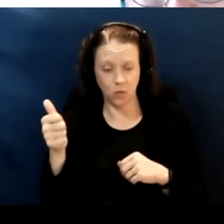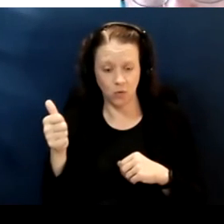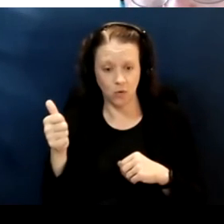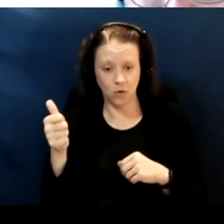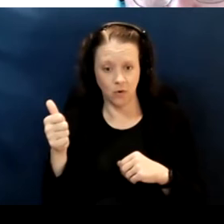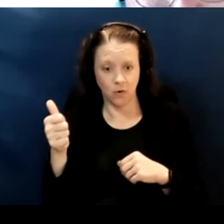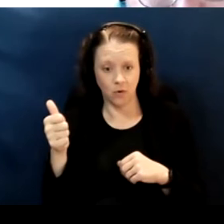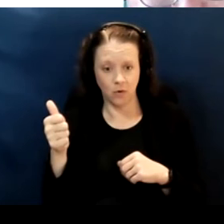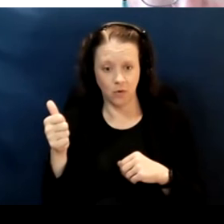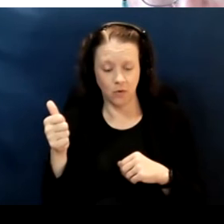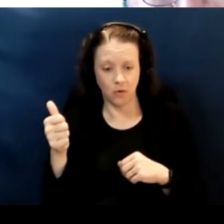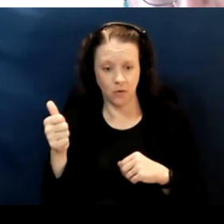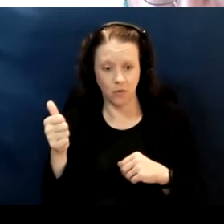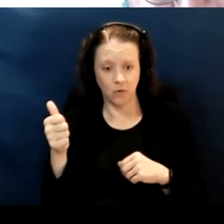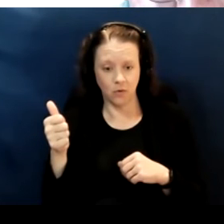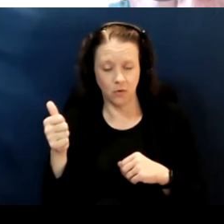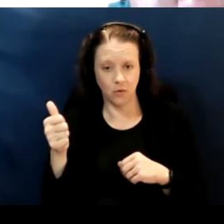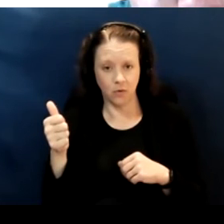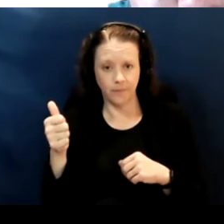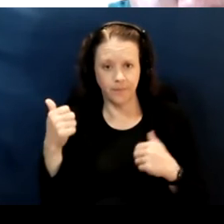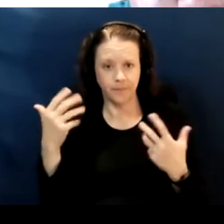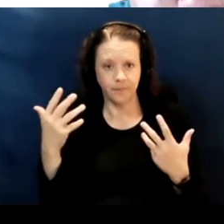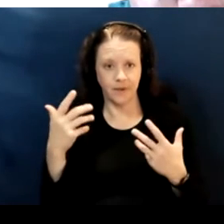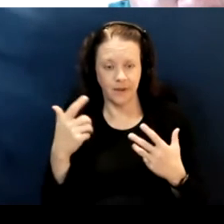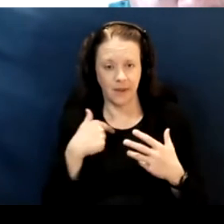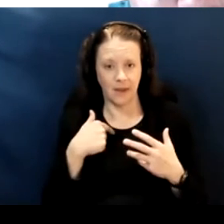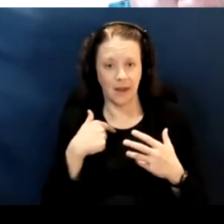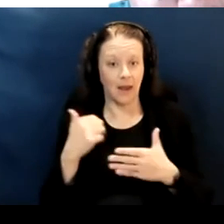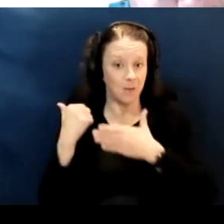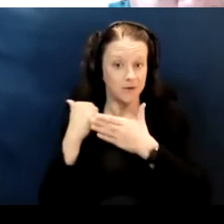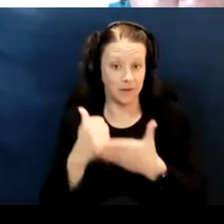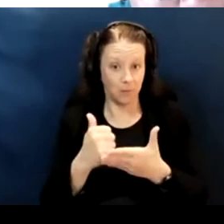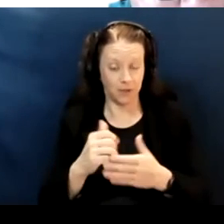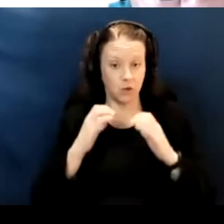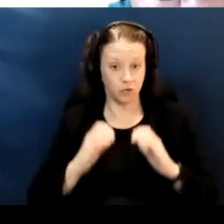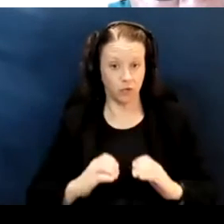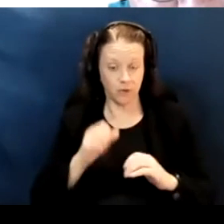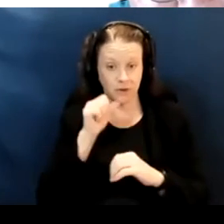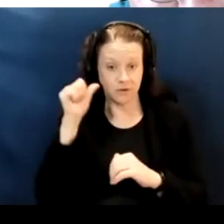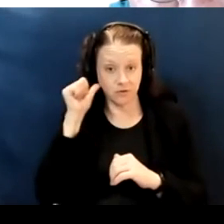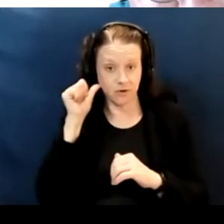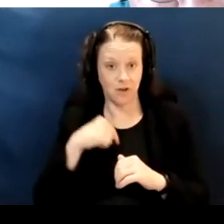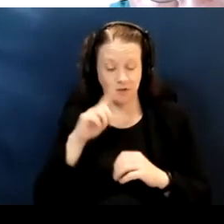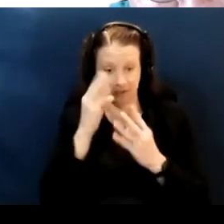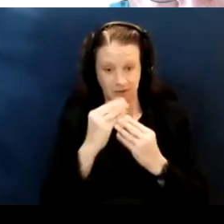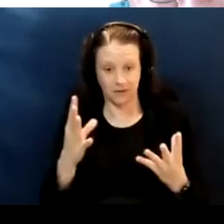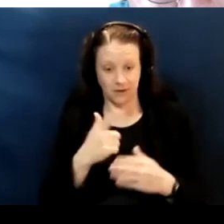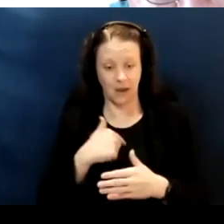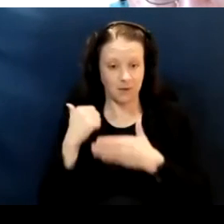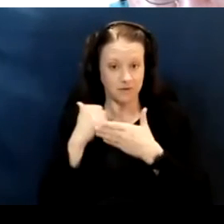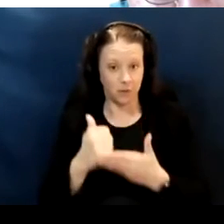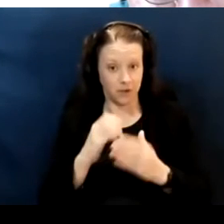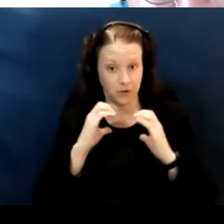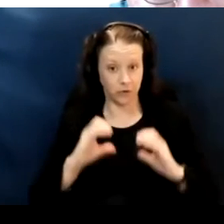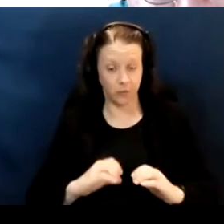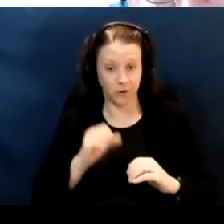because I was helping a consumer yesterday. I'll just come out with it. I was helping a